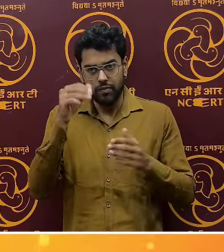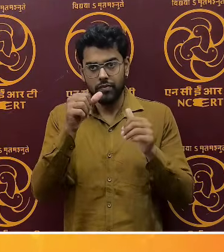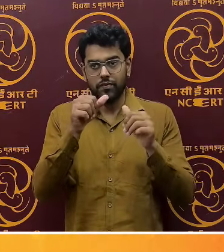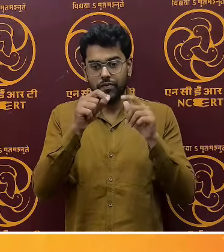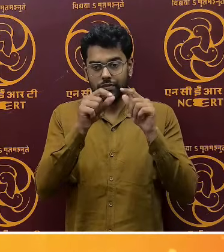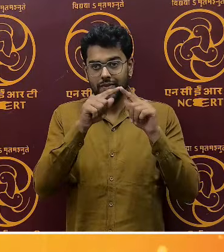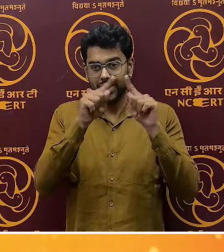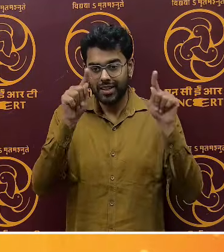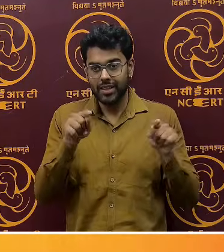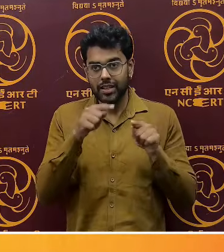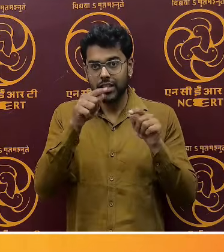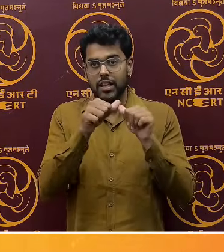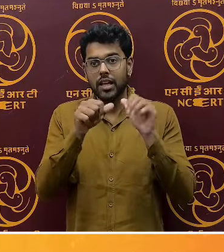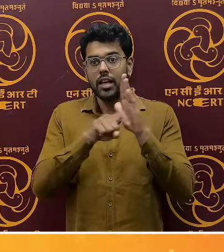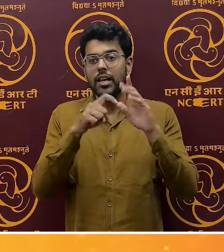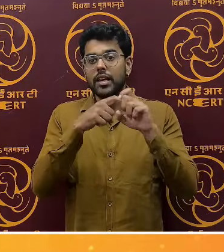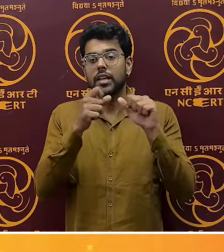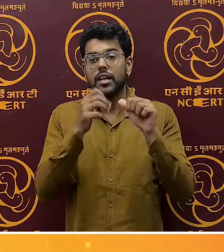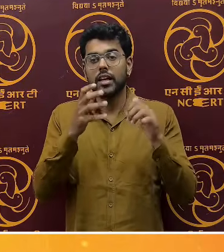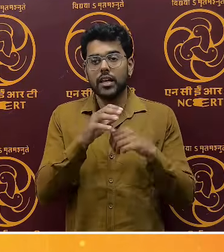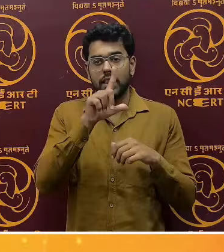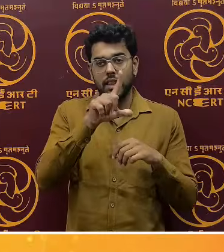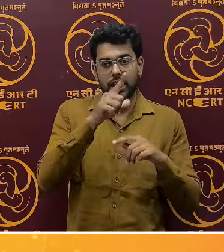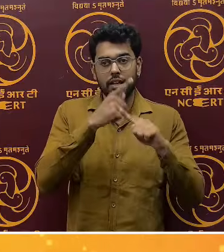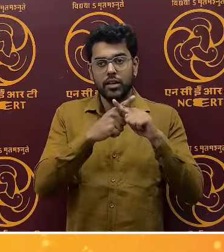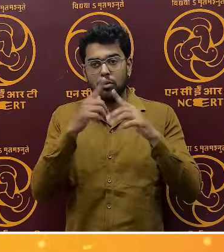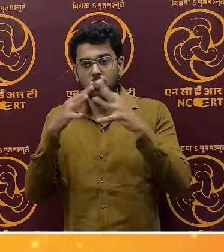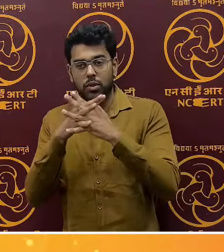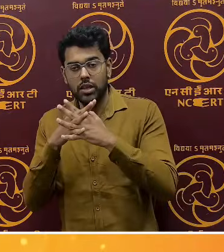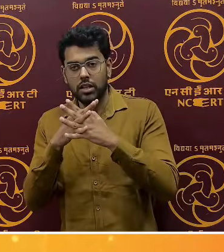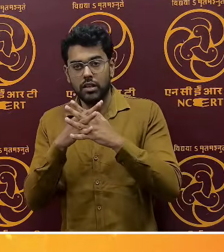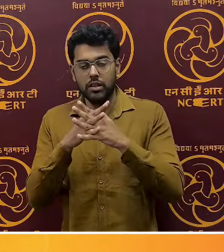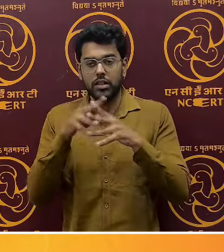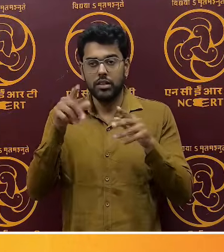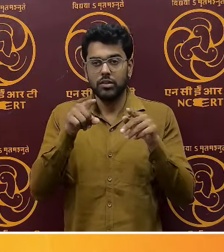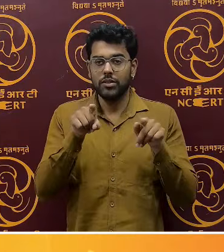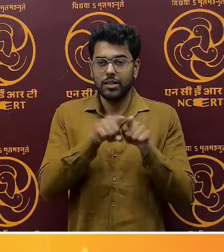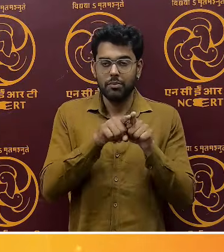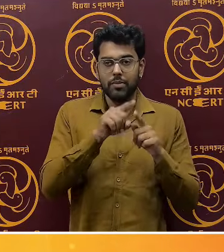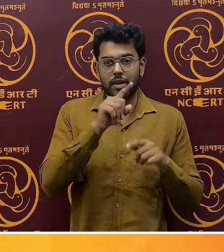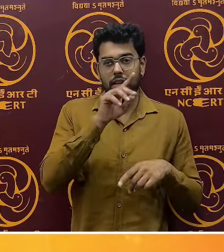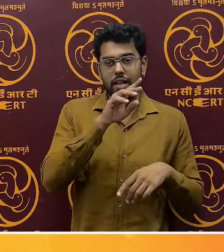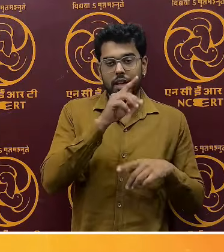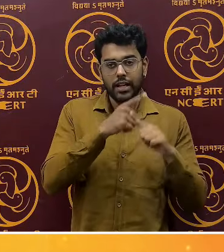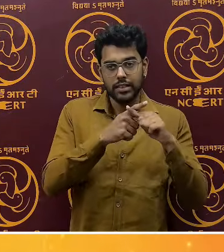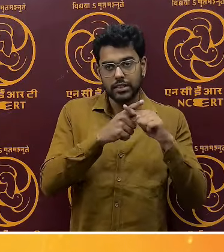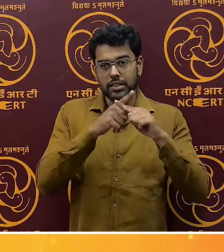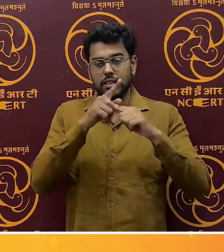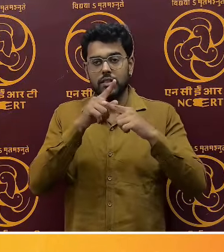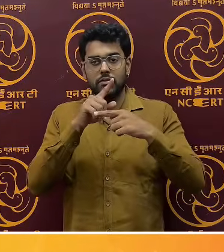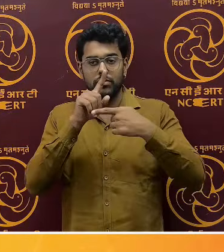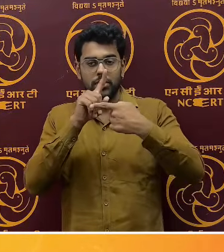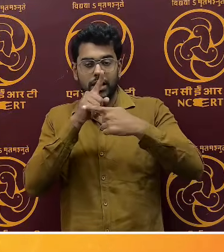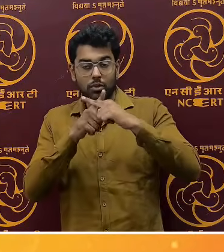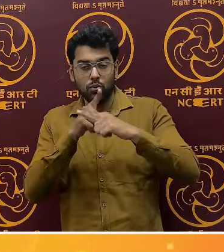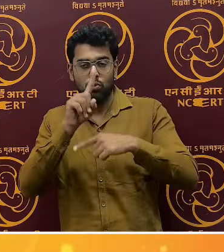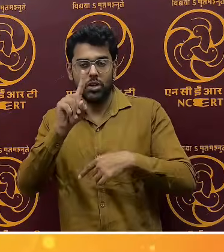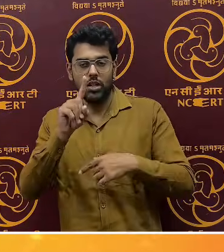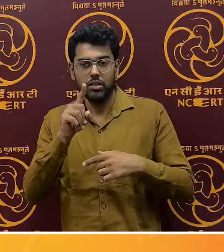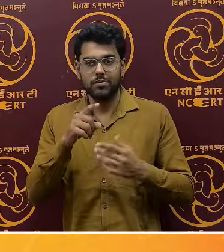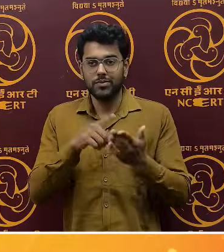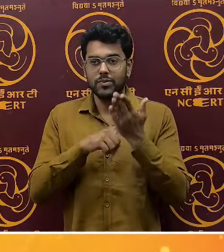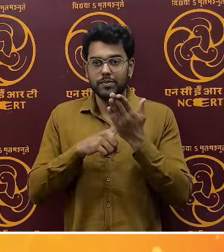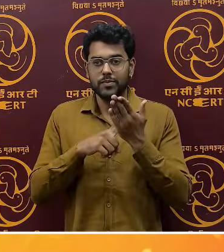rectangle is length into width or breadth. So its area will be x into 1, that is x. Likewise, all the 4